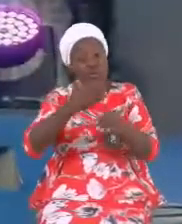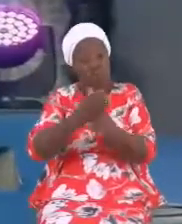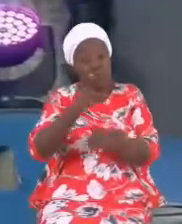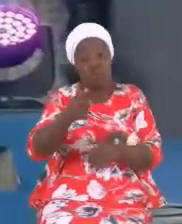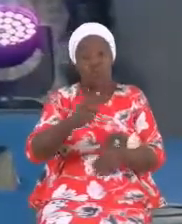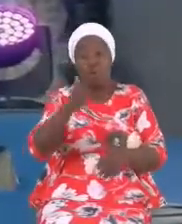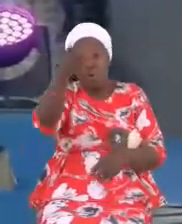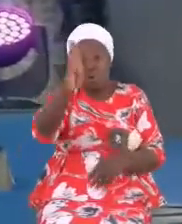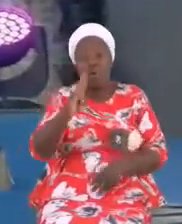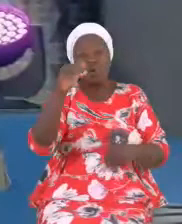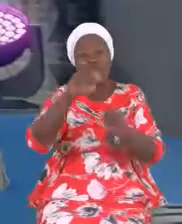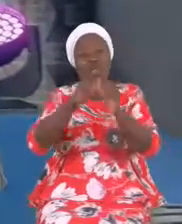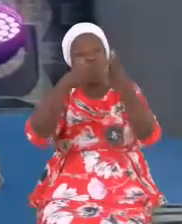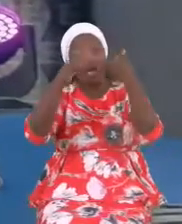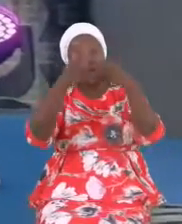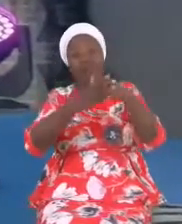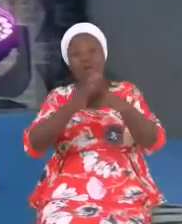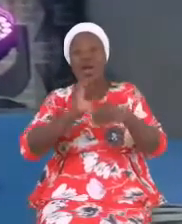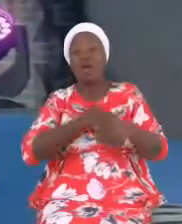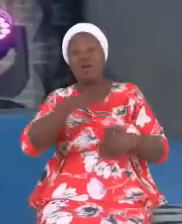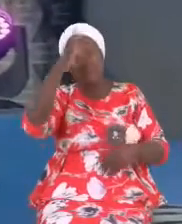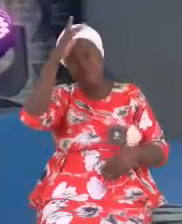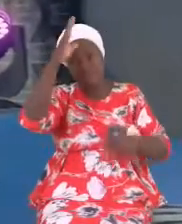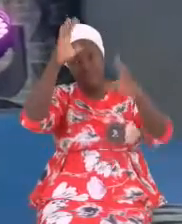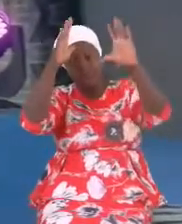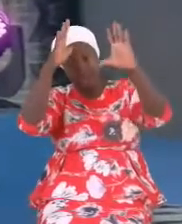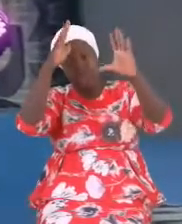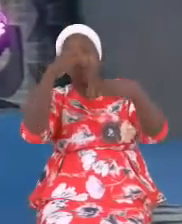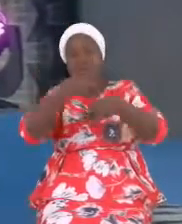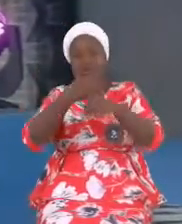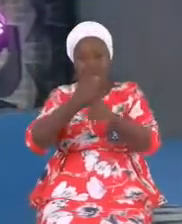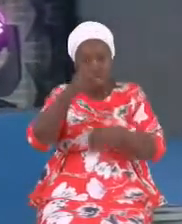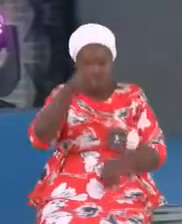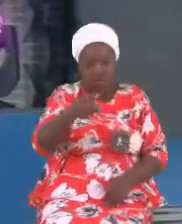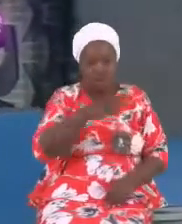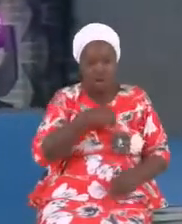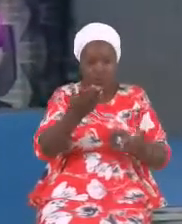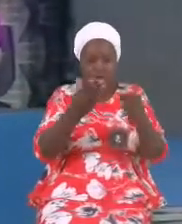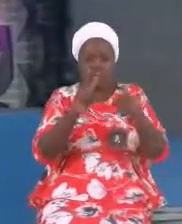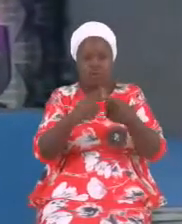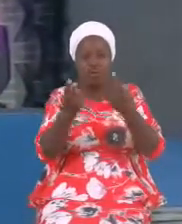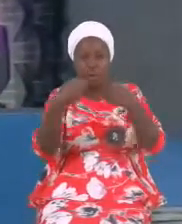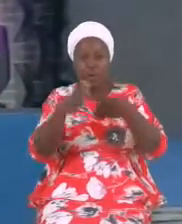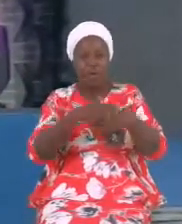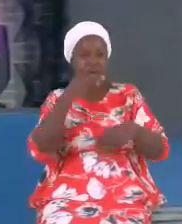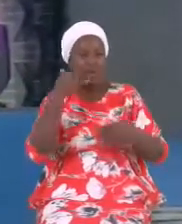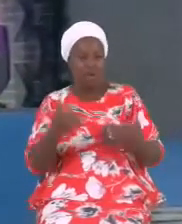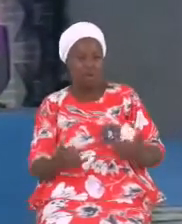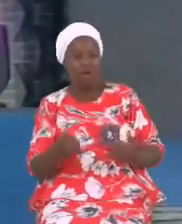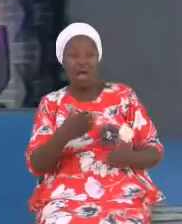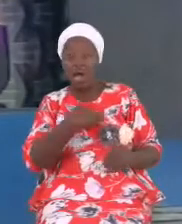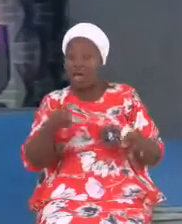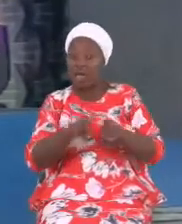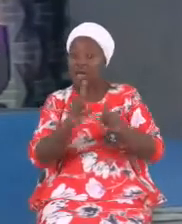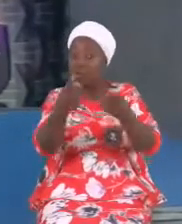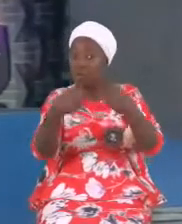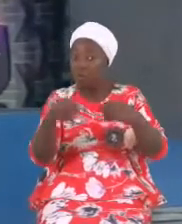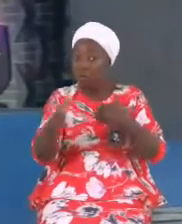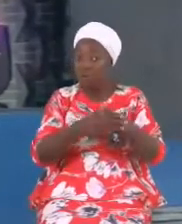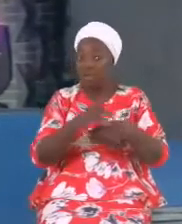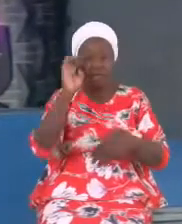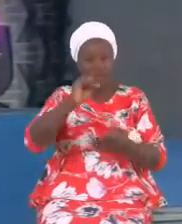God in heaven, a father, created you. And he wants you to come back now. And as you come back, he'll forgive